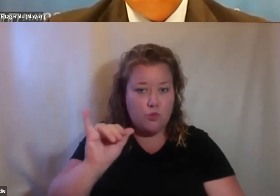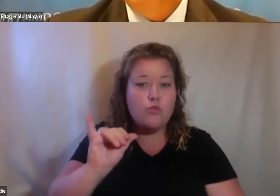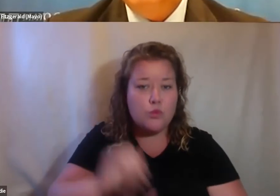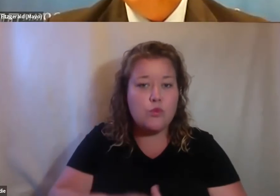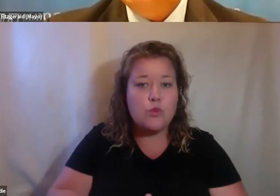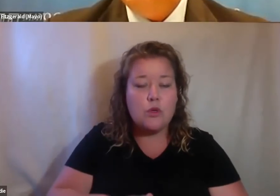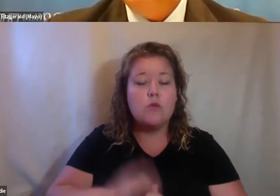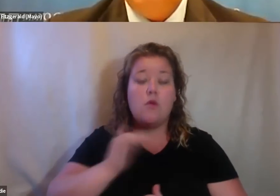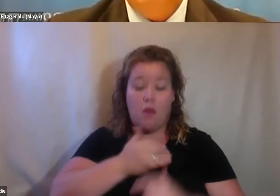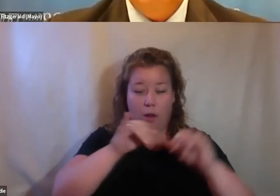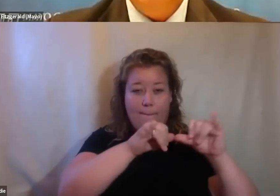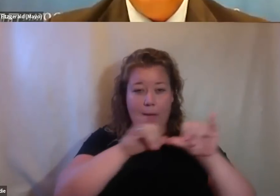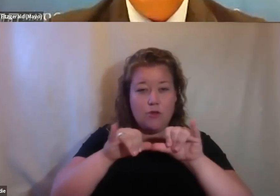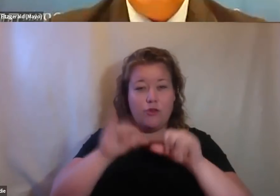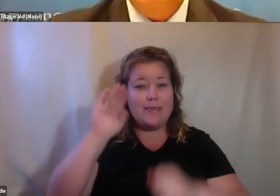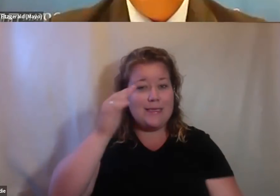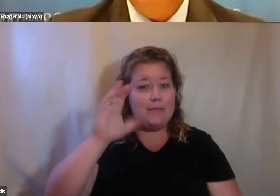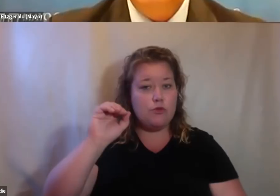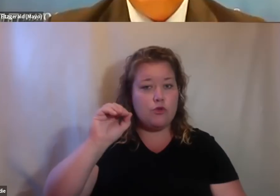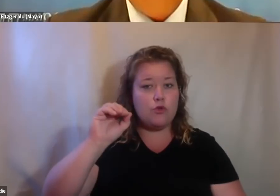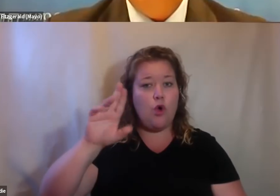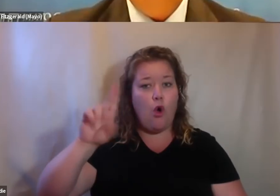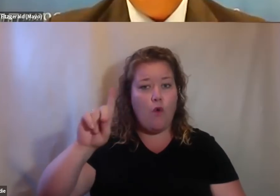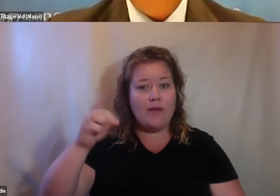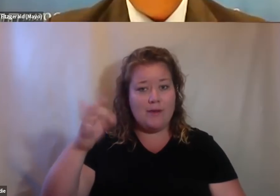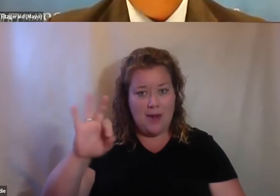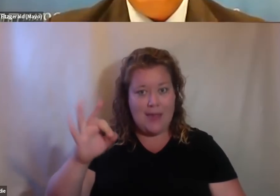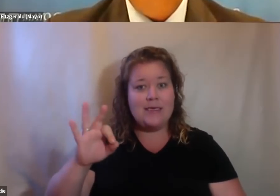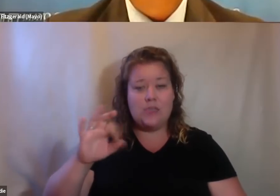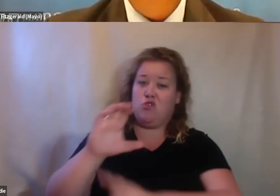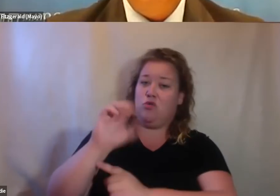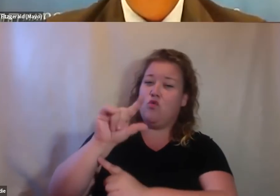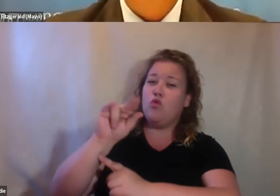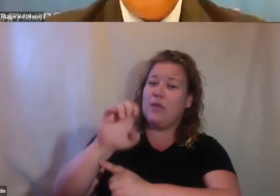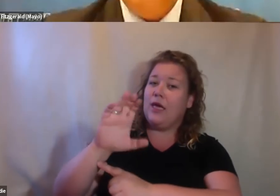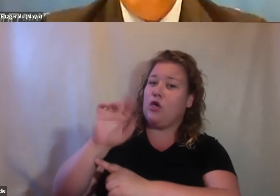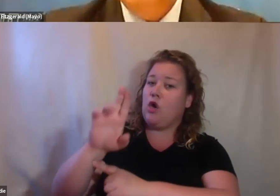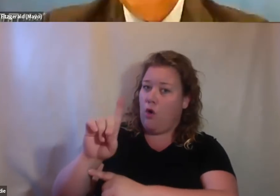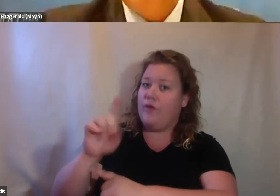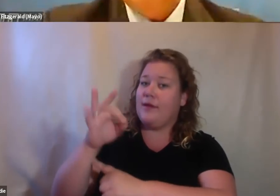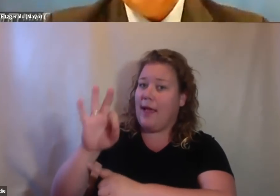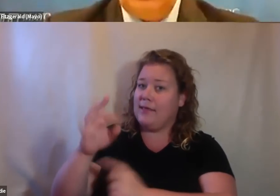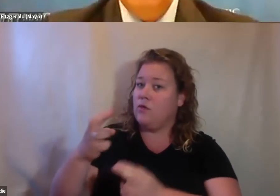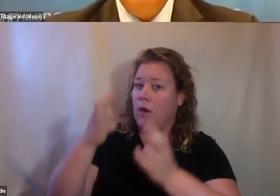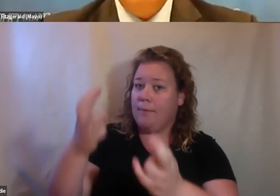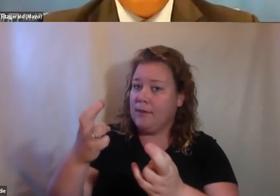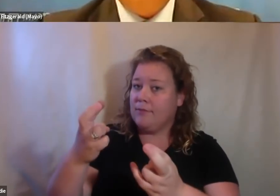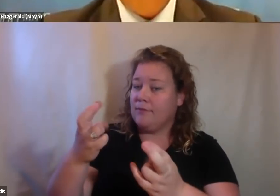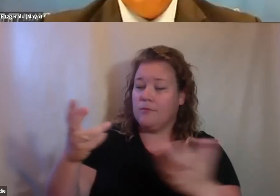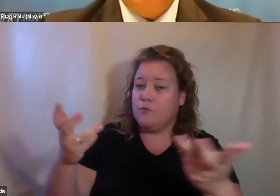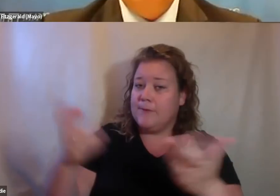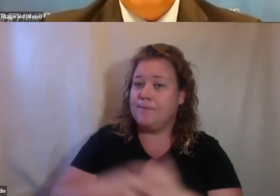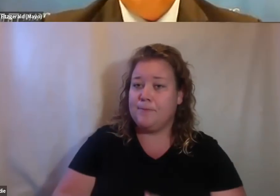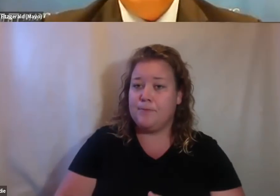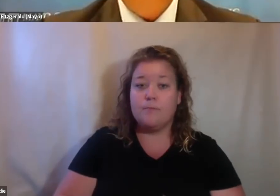Cooley COVID-19 Collaborative recommends the following to assure a safe and healthy community.